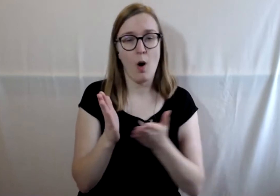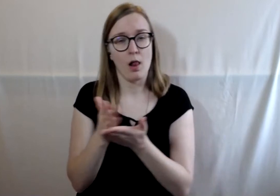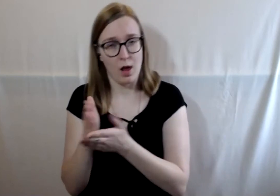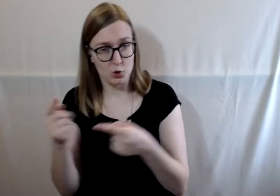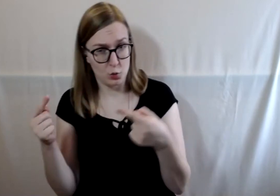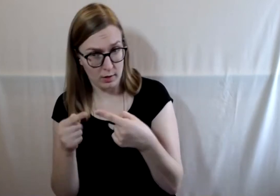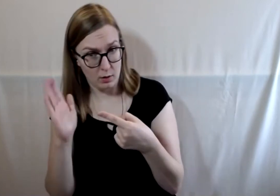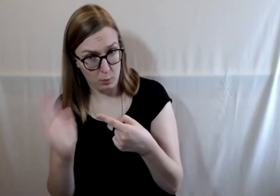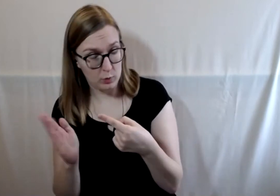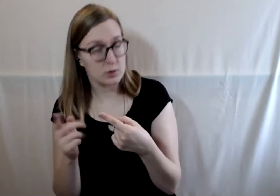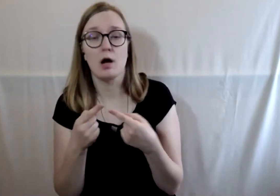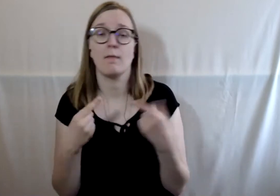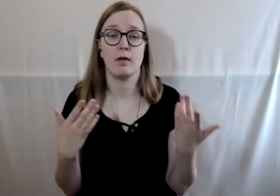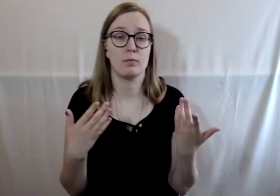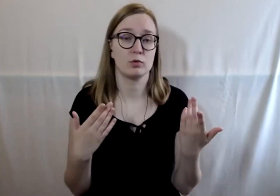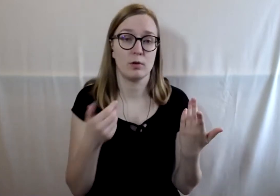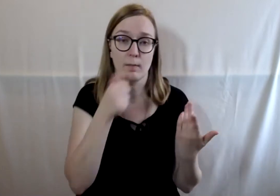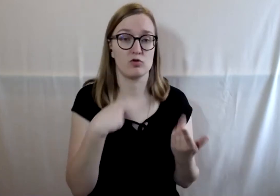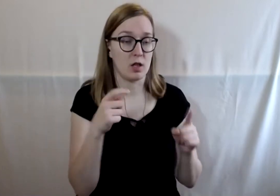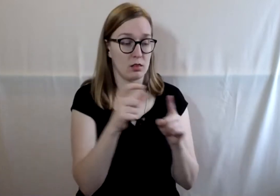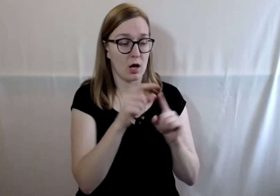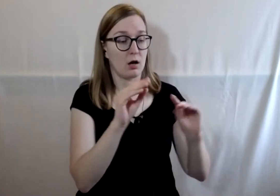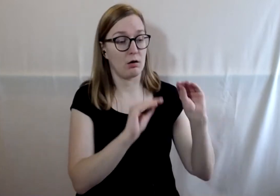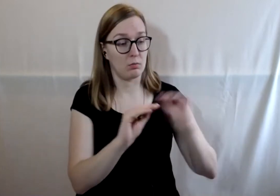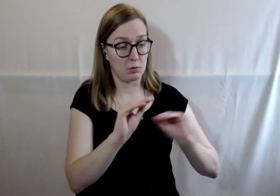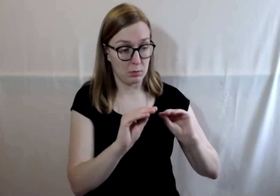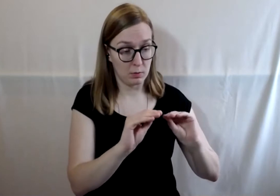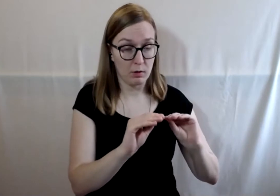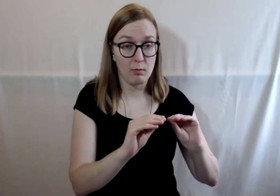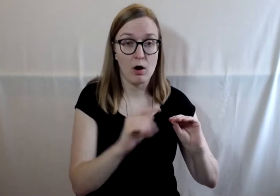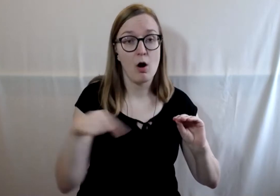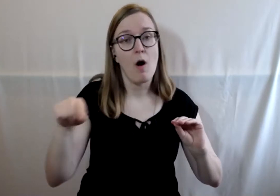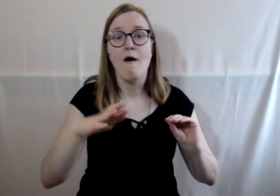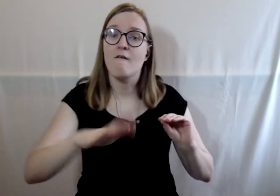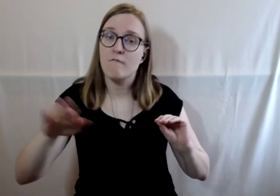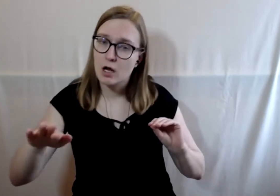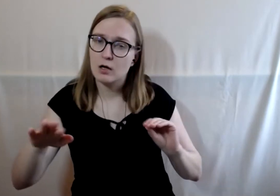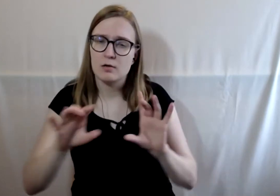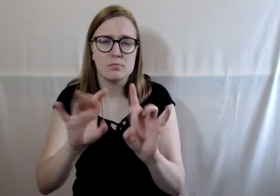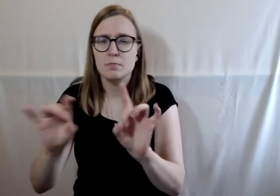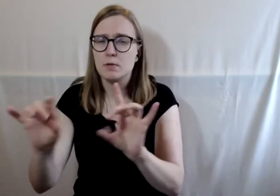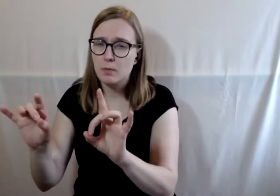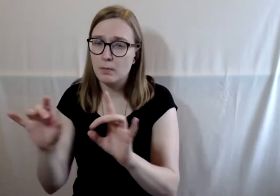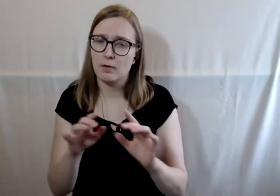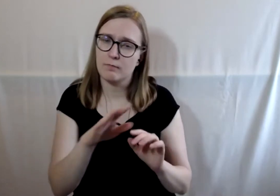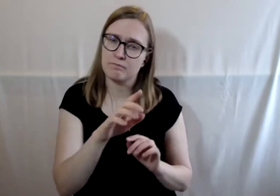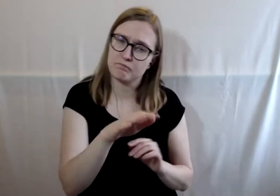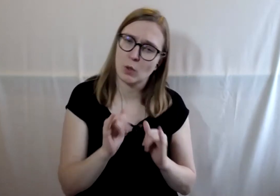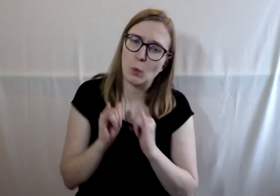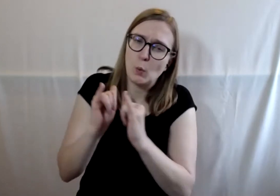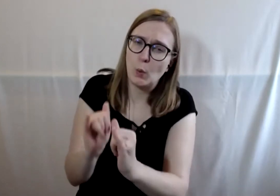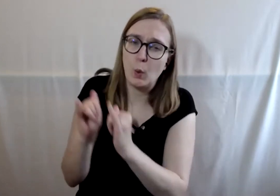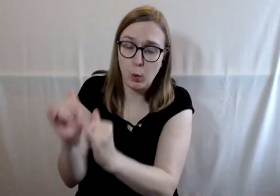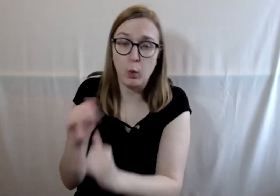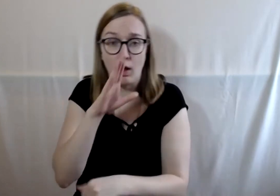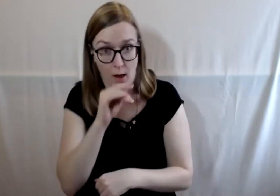to vary it, the teacher to vary it, for the student to